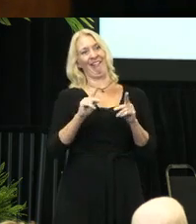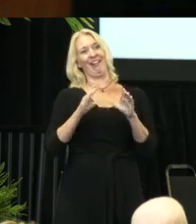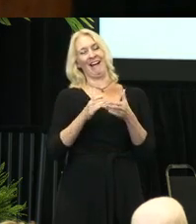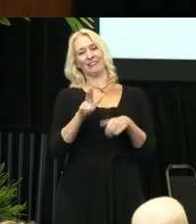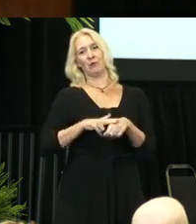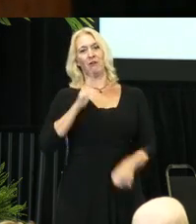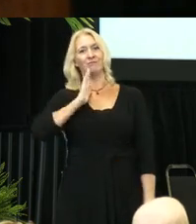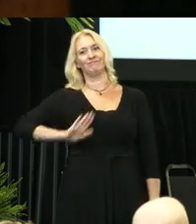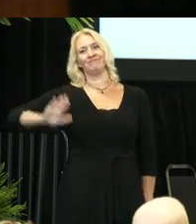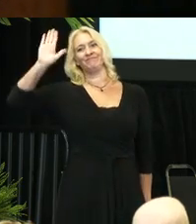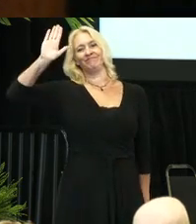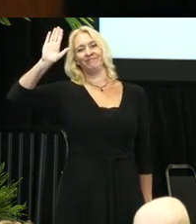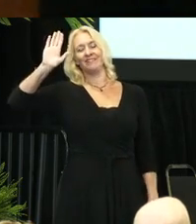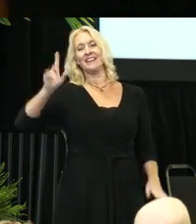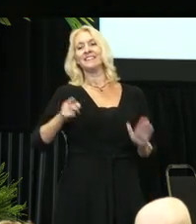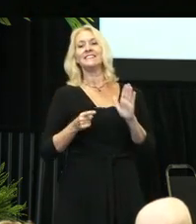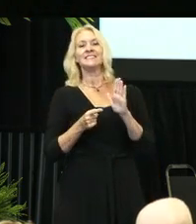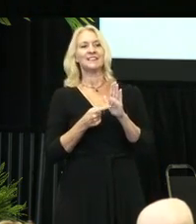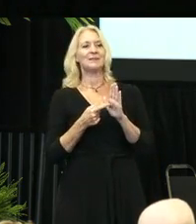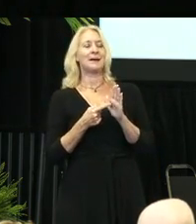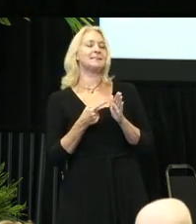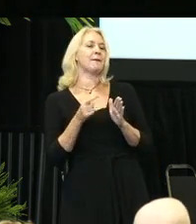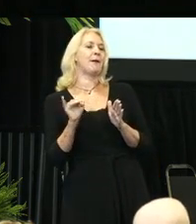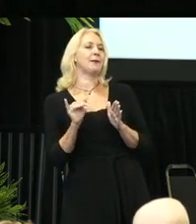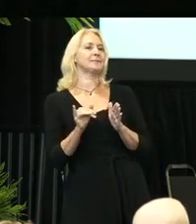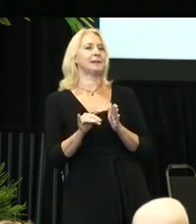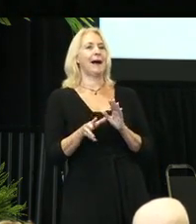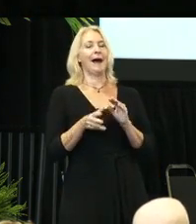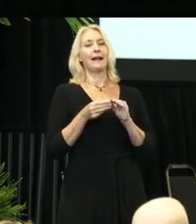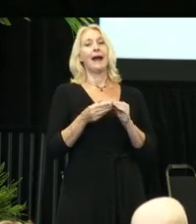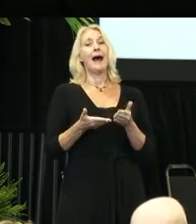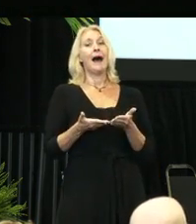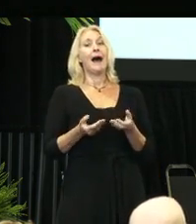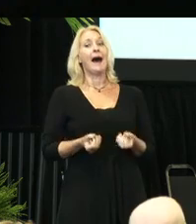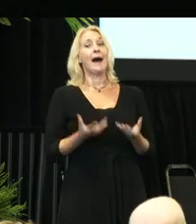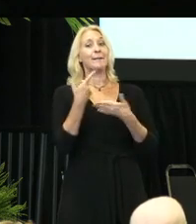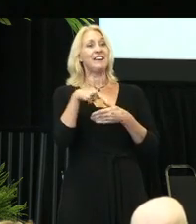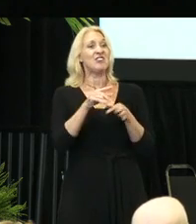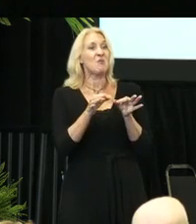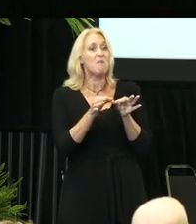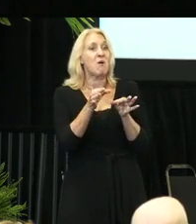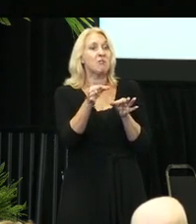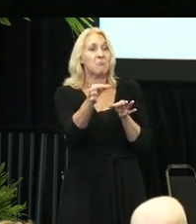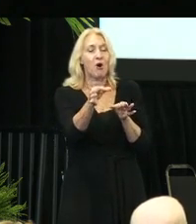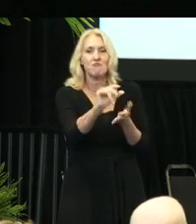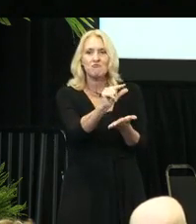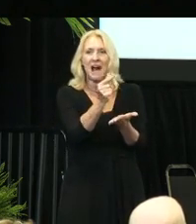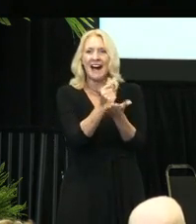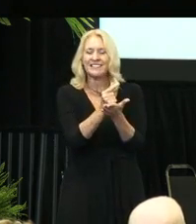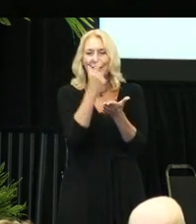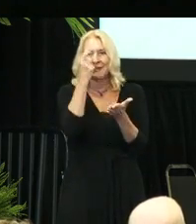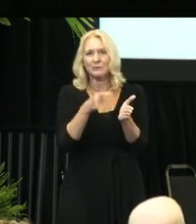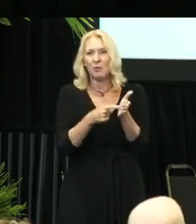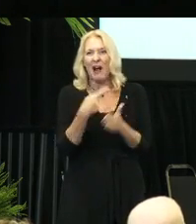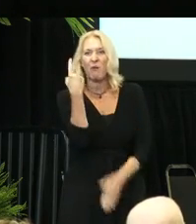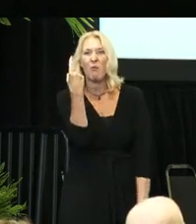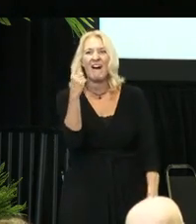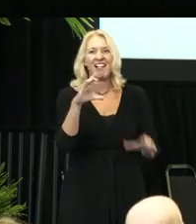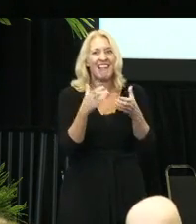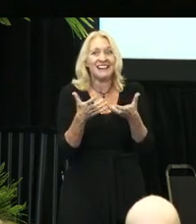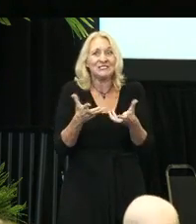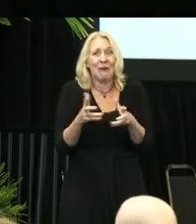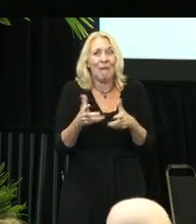feeling especially cheeky, sometimes I'll say, how many of you have delayed your graduation because of this